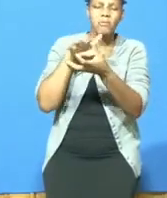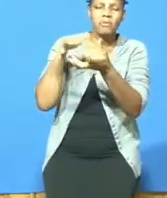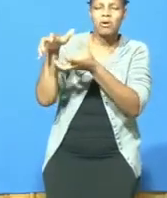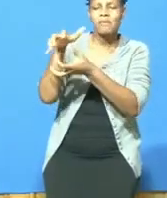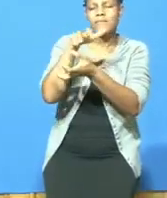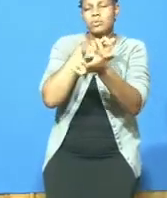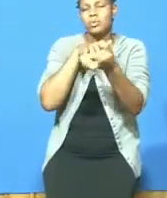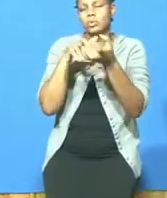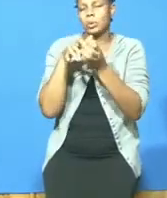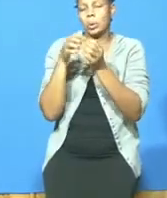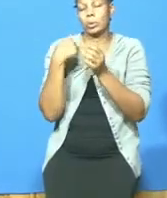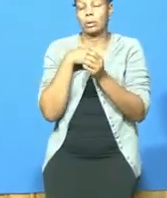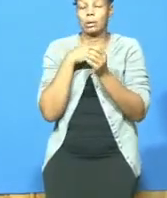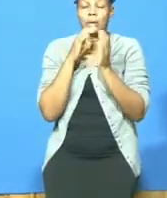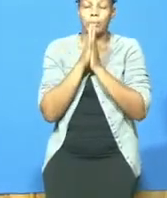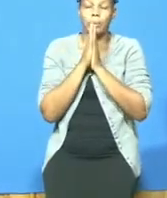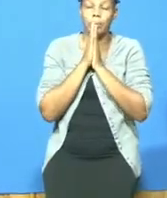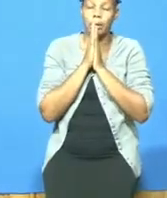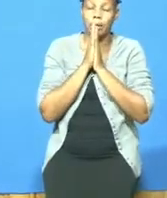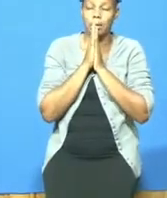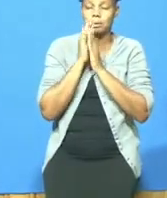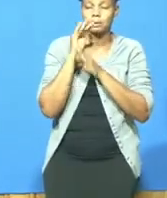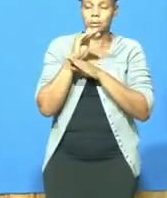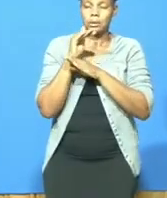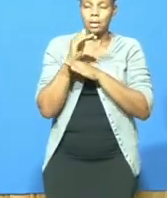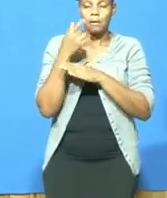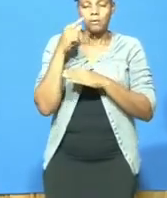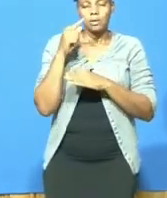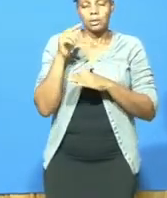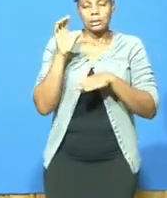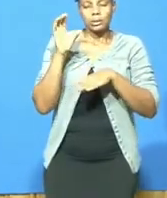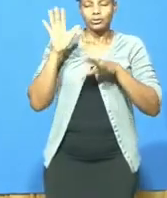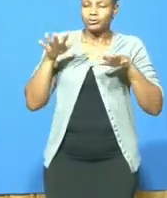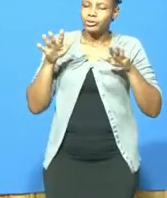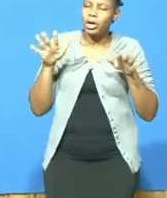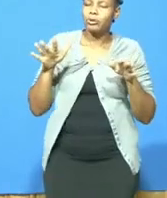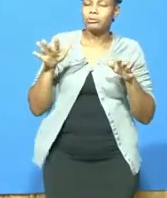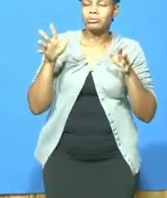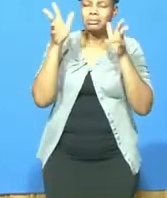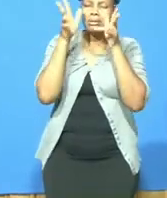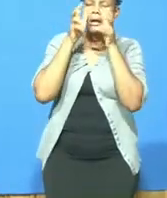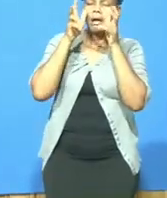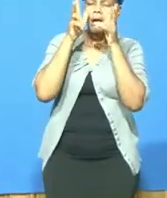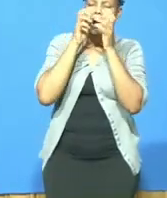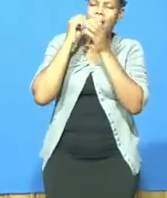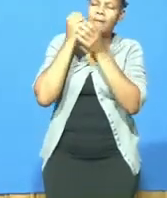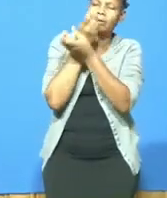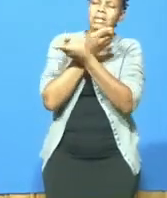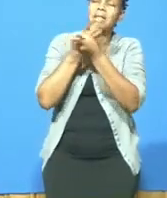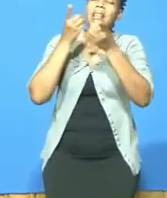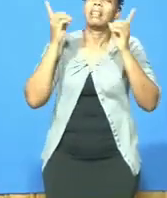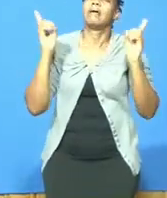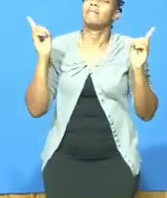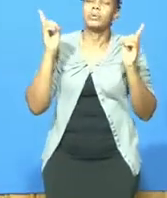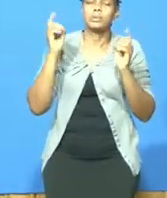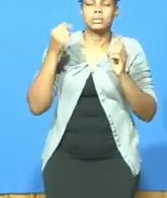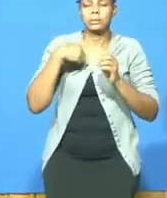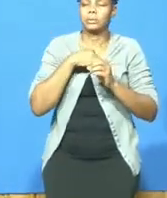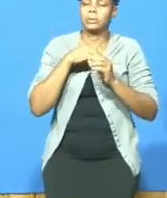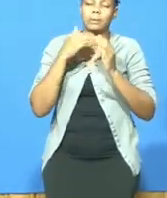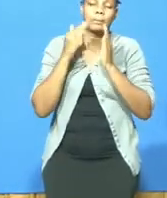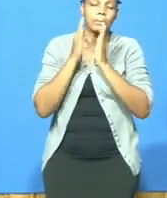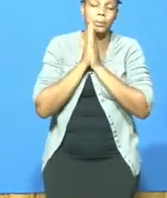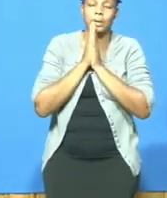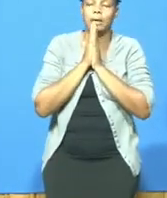We're praying tonight, Father, for that child who is crying out for deliverance. We are praying